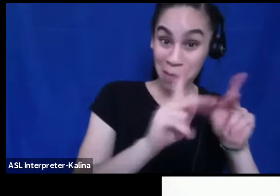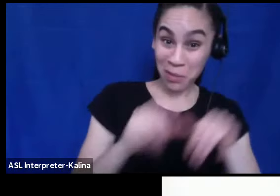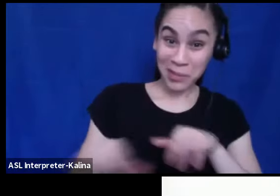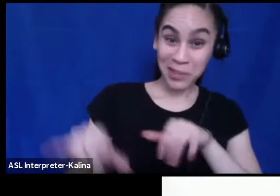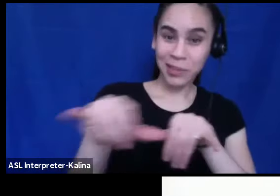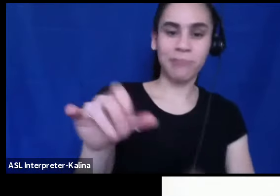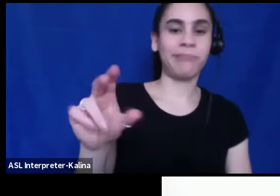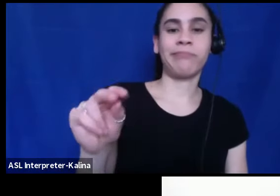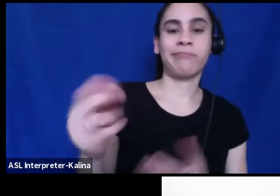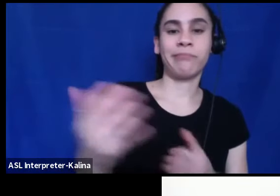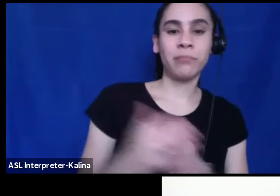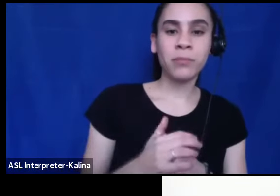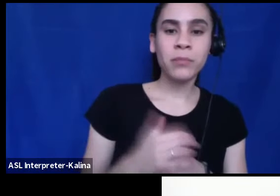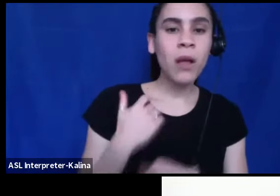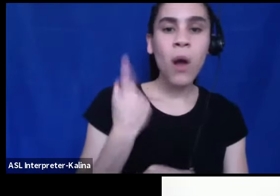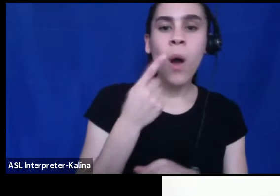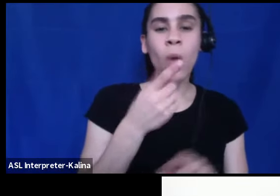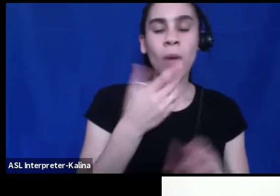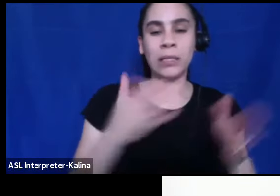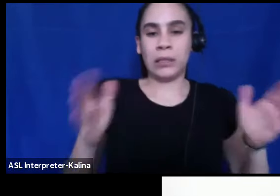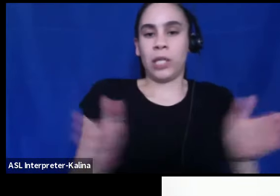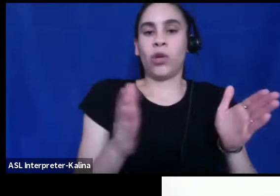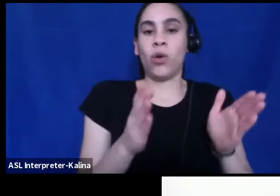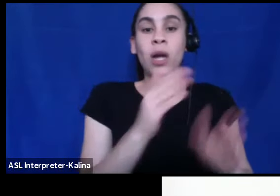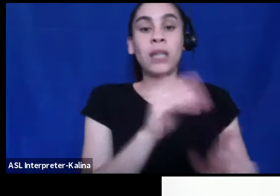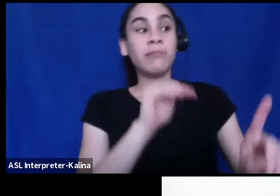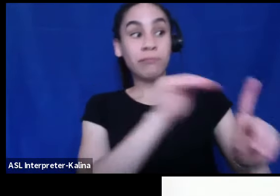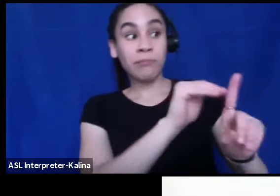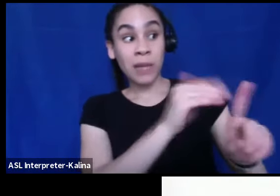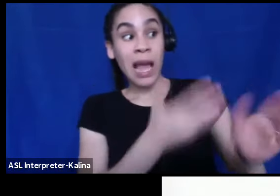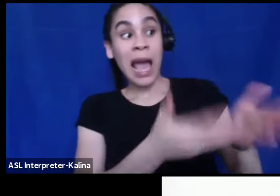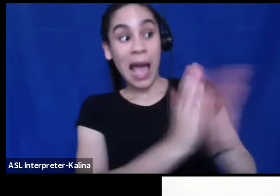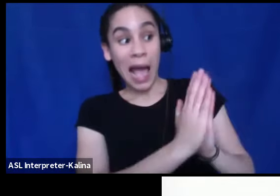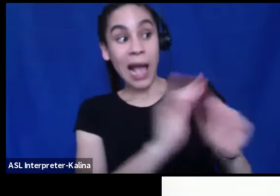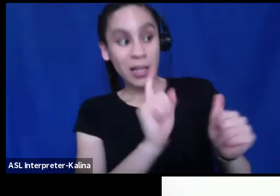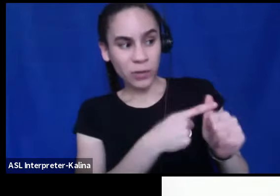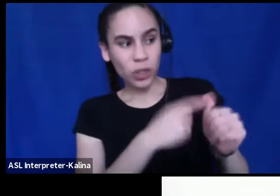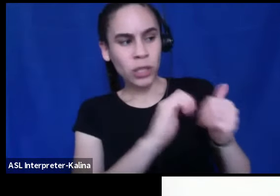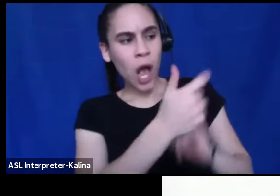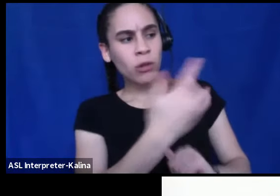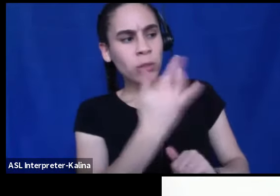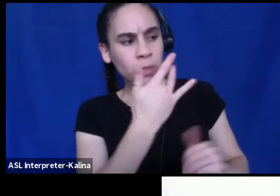always encourage people to ask first how they are comfortable being identified.